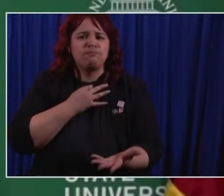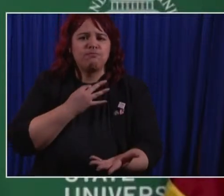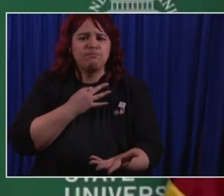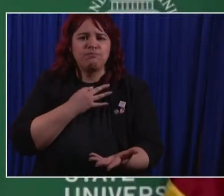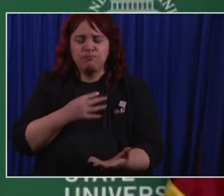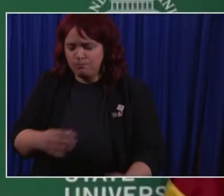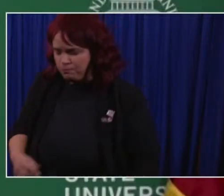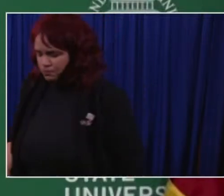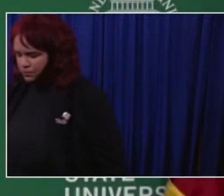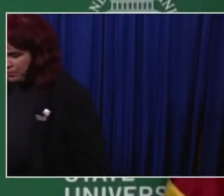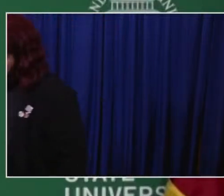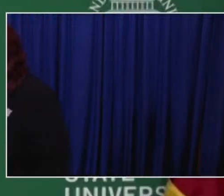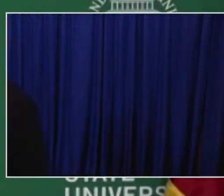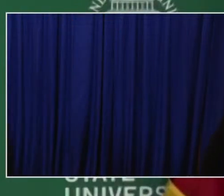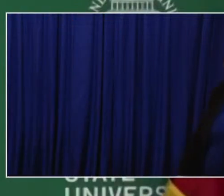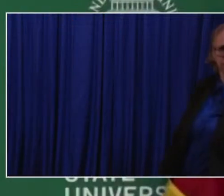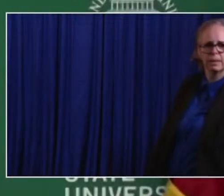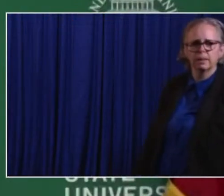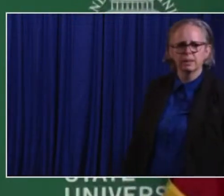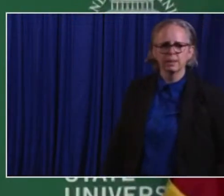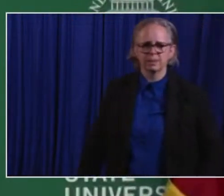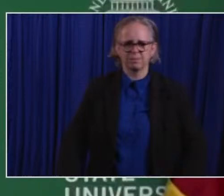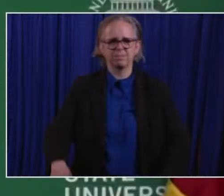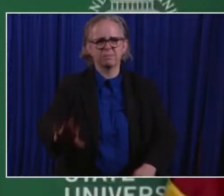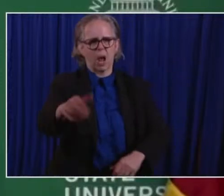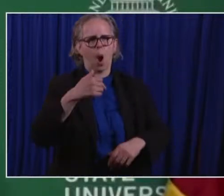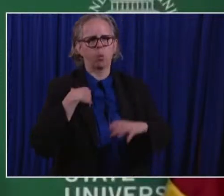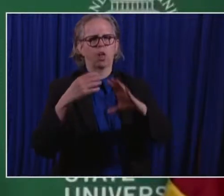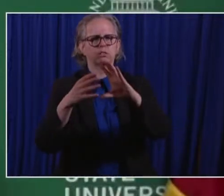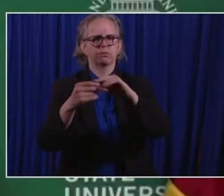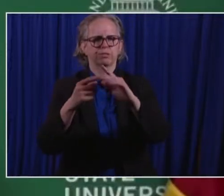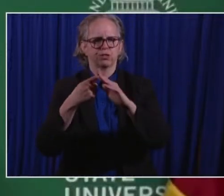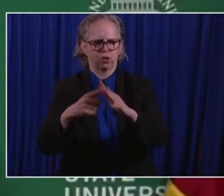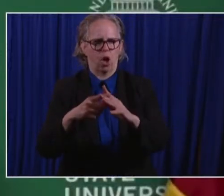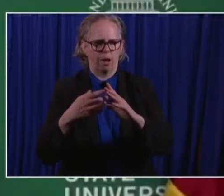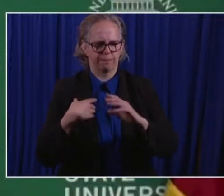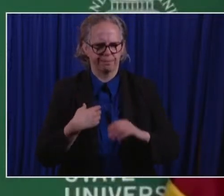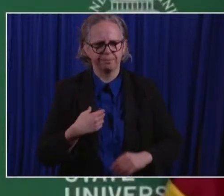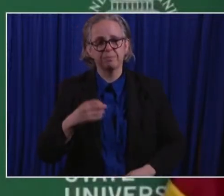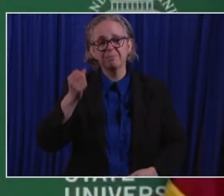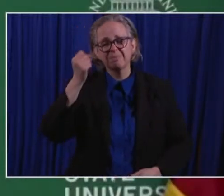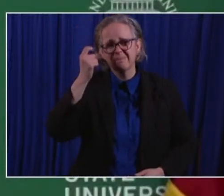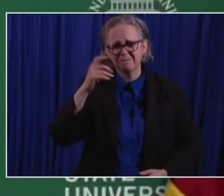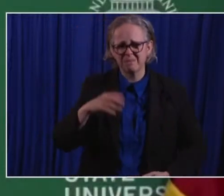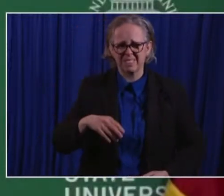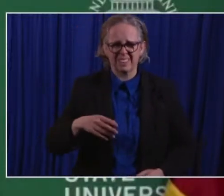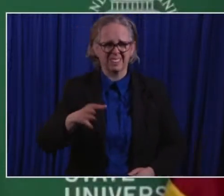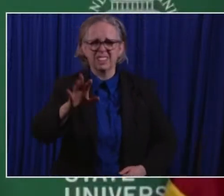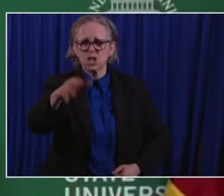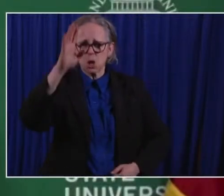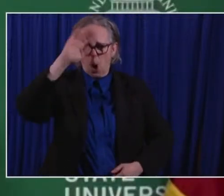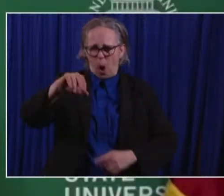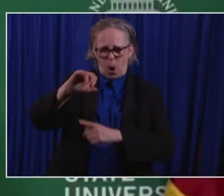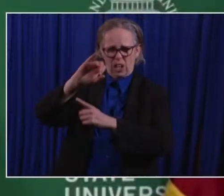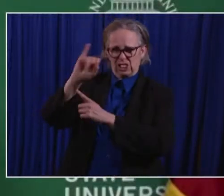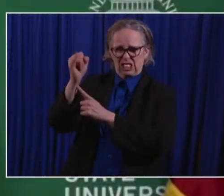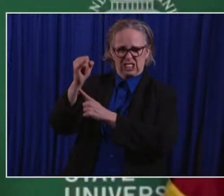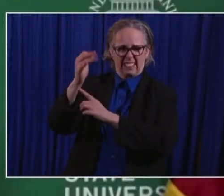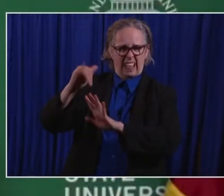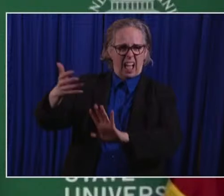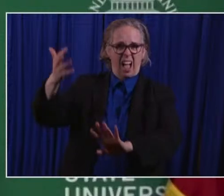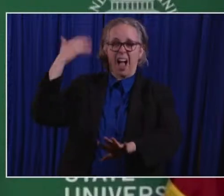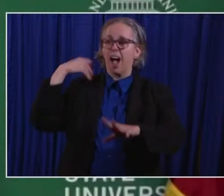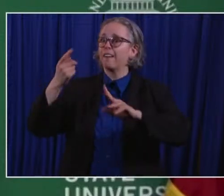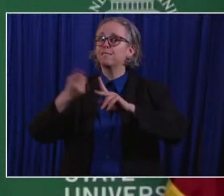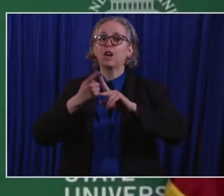What we found, we didn't know, frankly, when Johnson & Johnson first came out, what people would think of it. But what we found